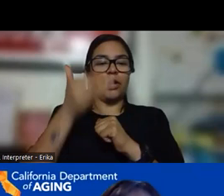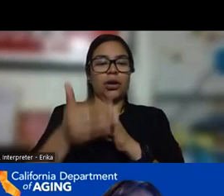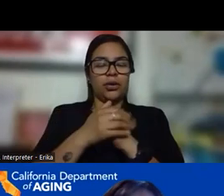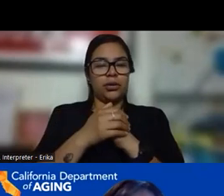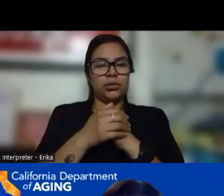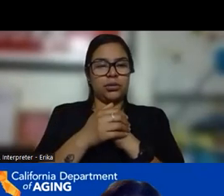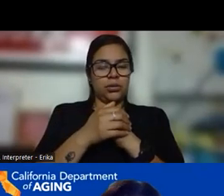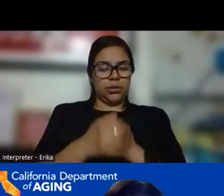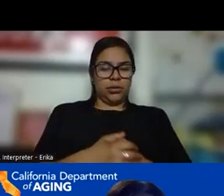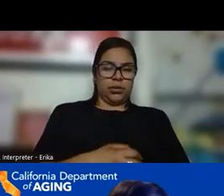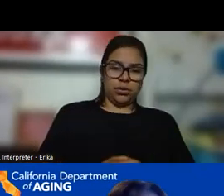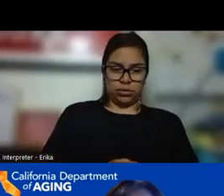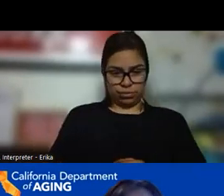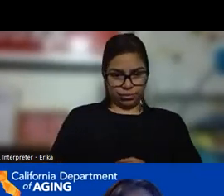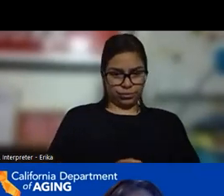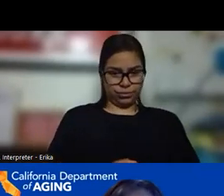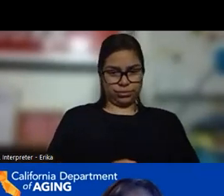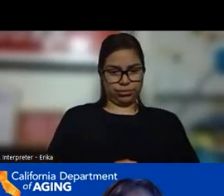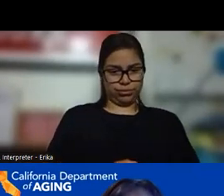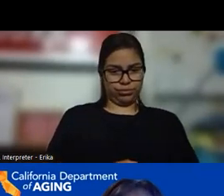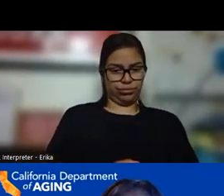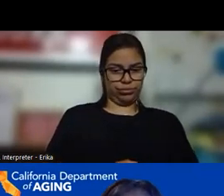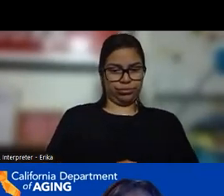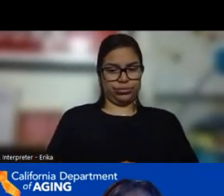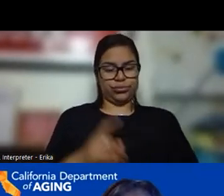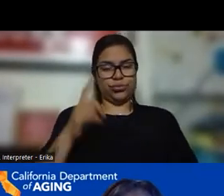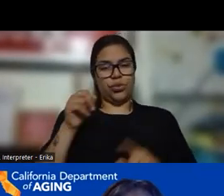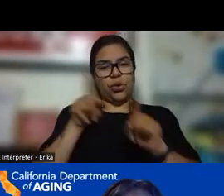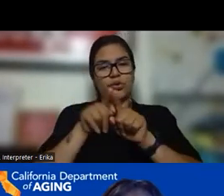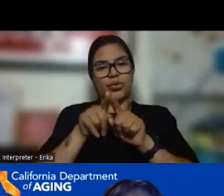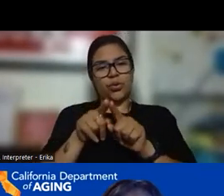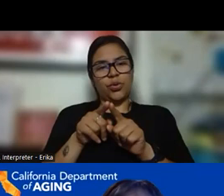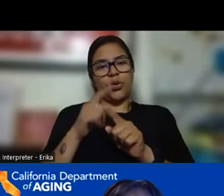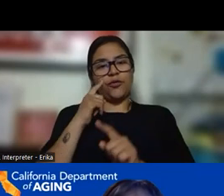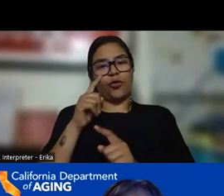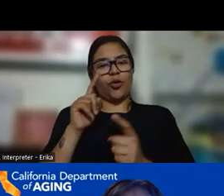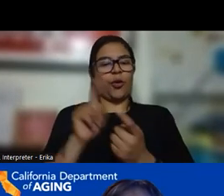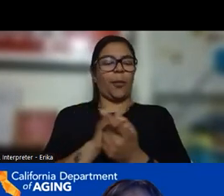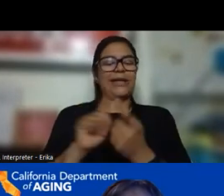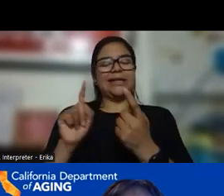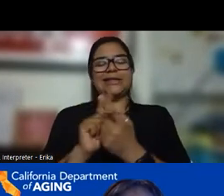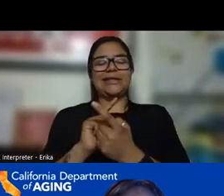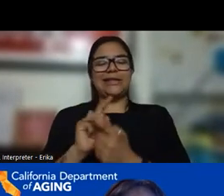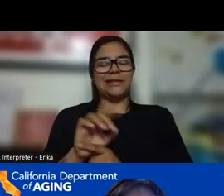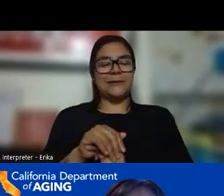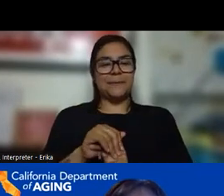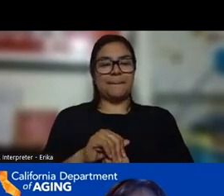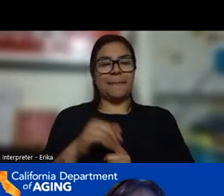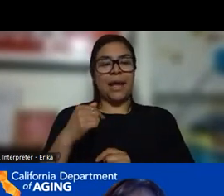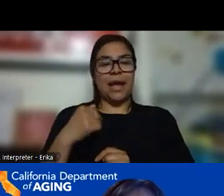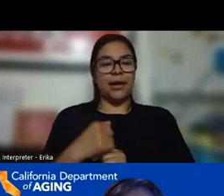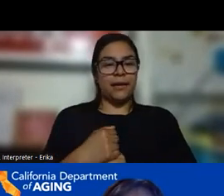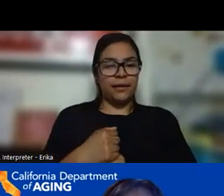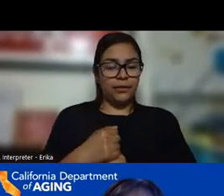Okay, so I also wanted to inform you that through some of my meet and greets, and then also through just some of my